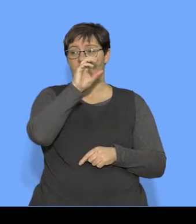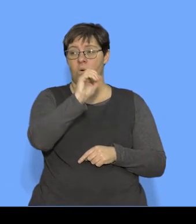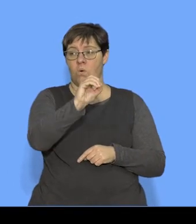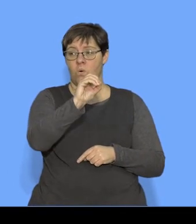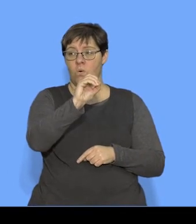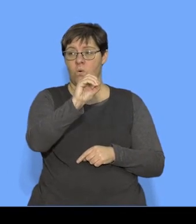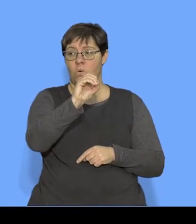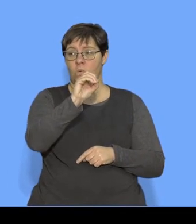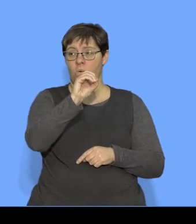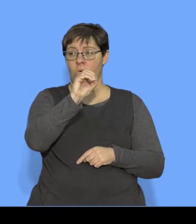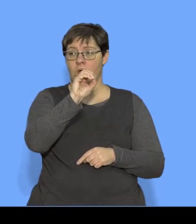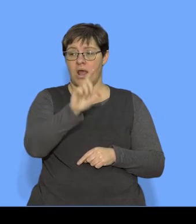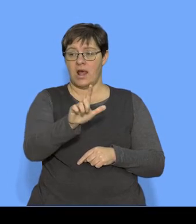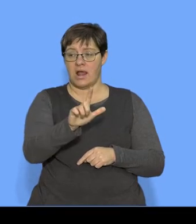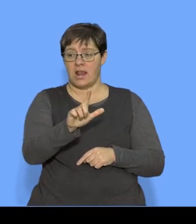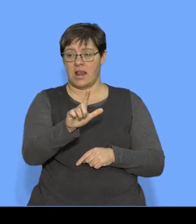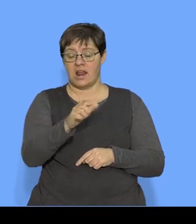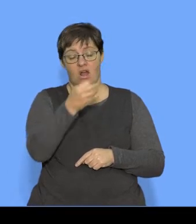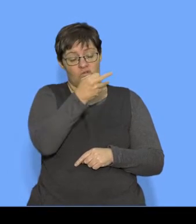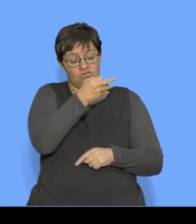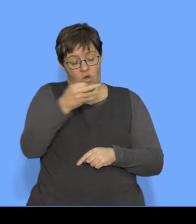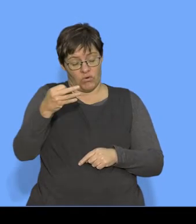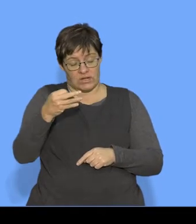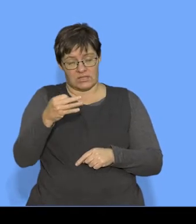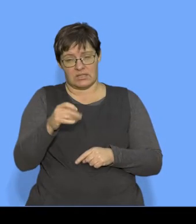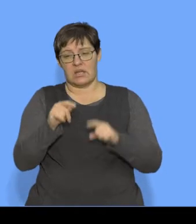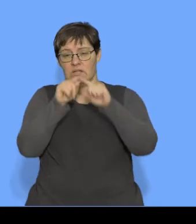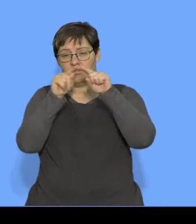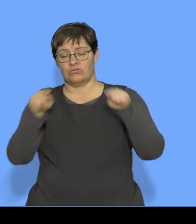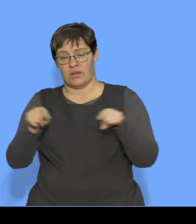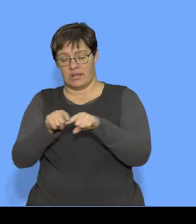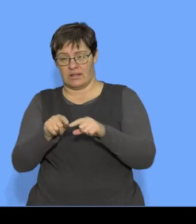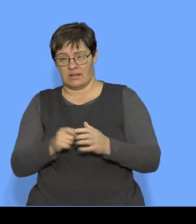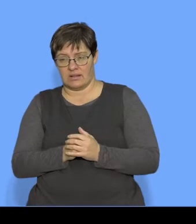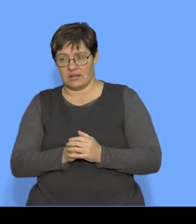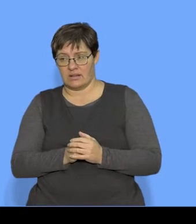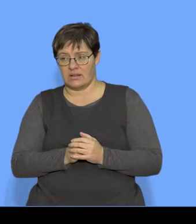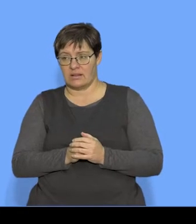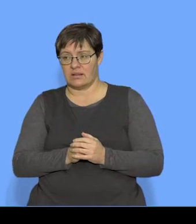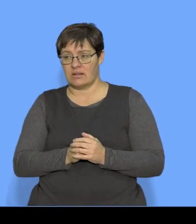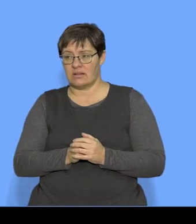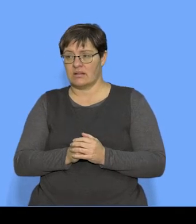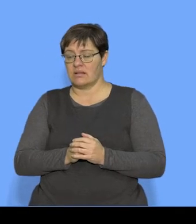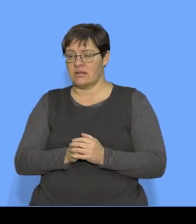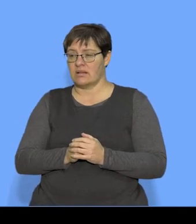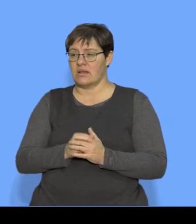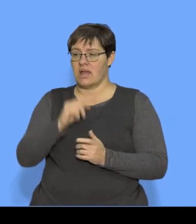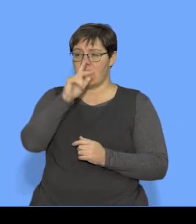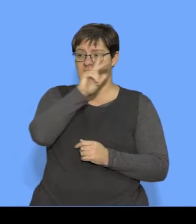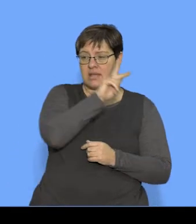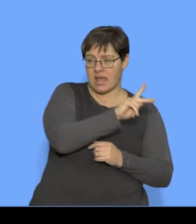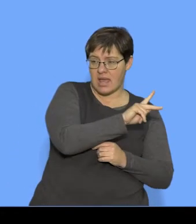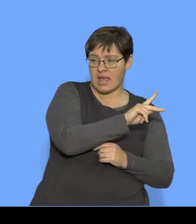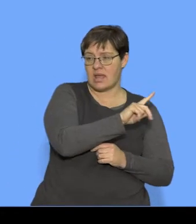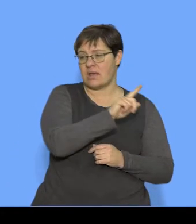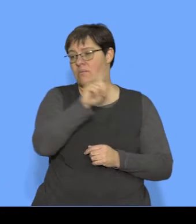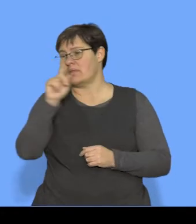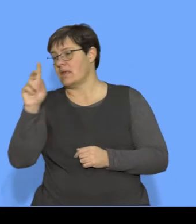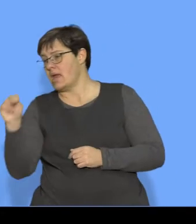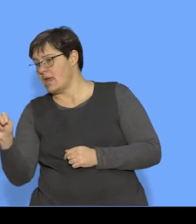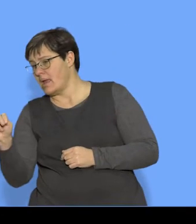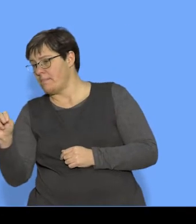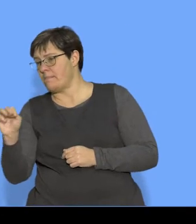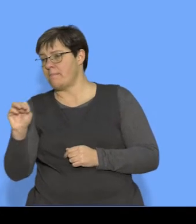KOL is congruent to triangle. Now K goes with M, so I have it